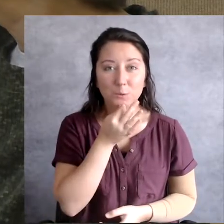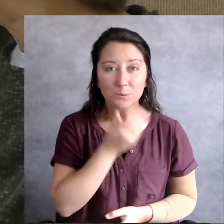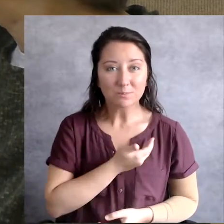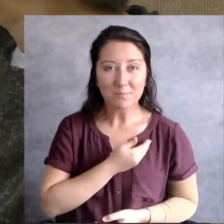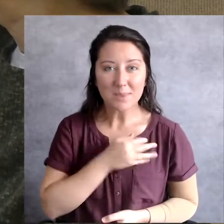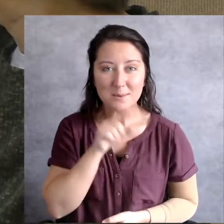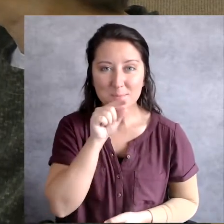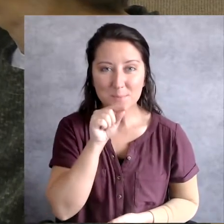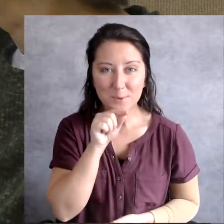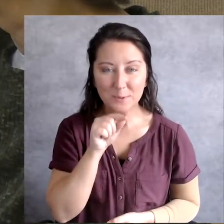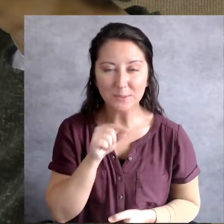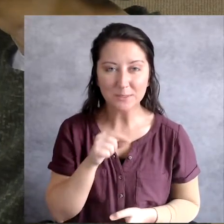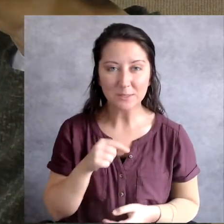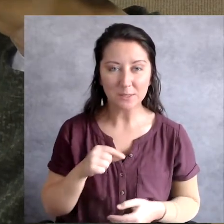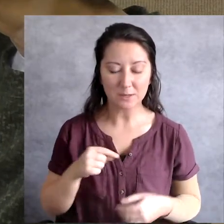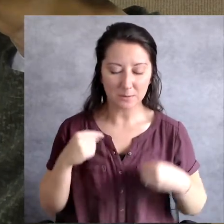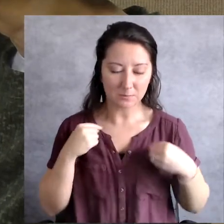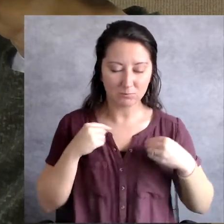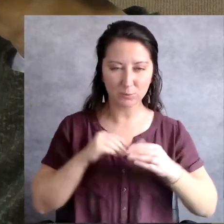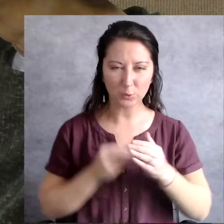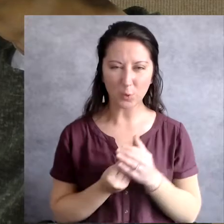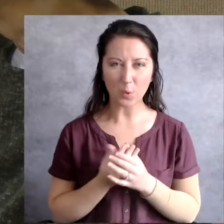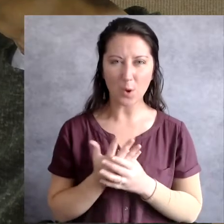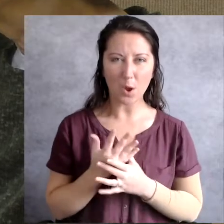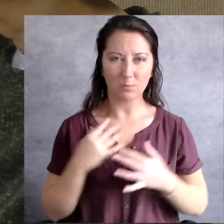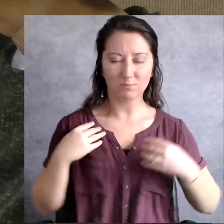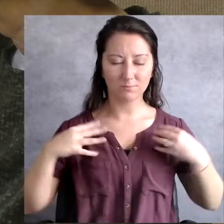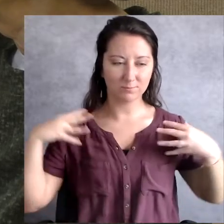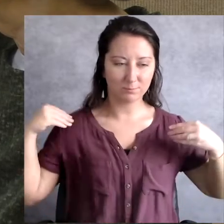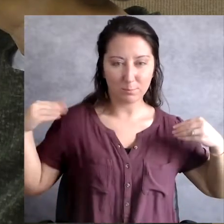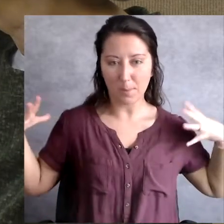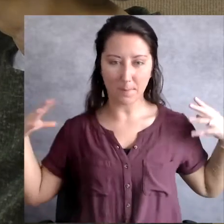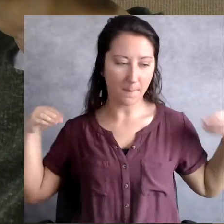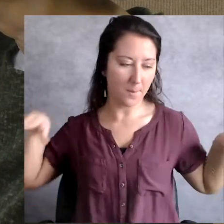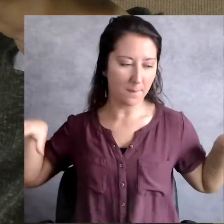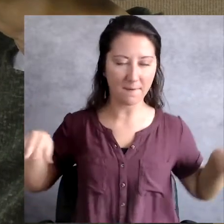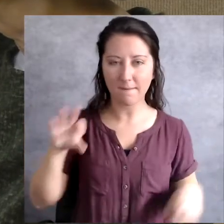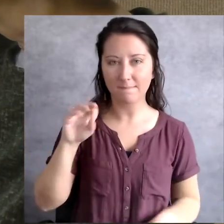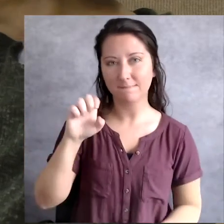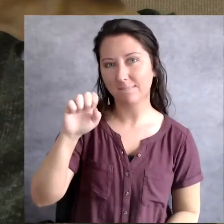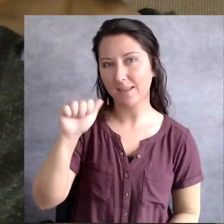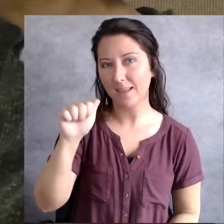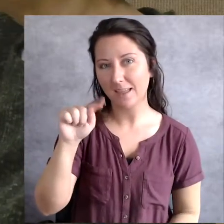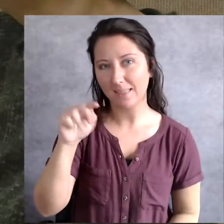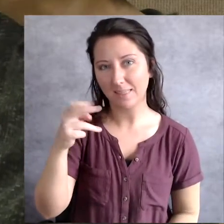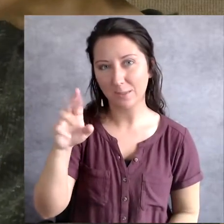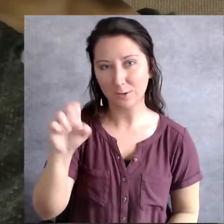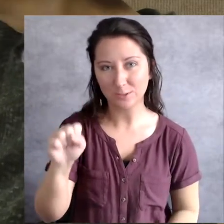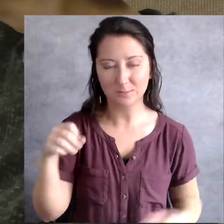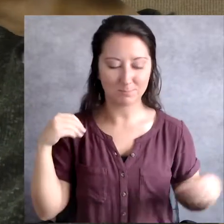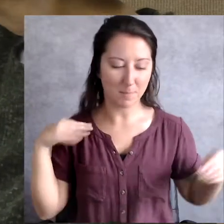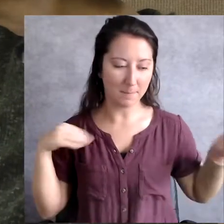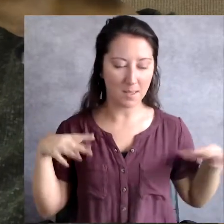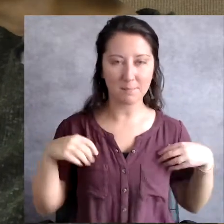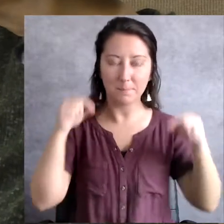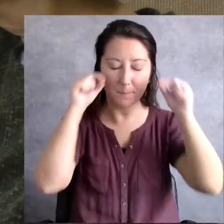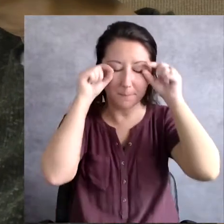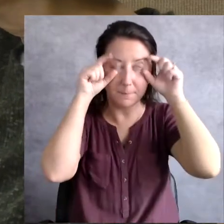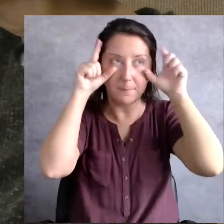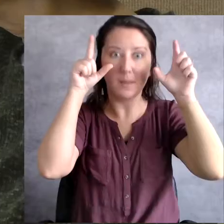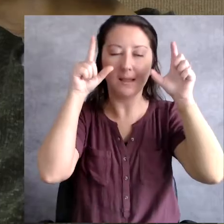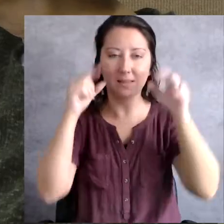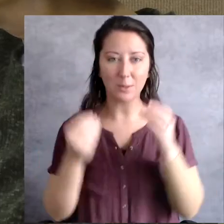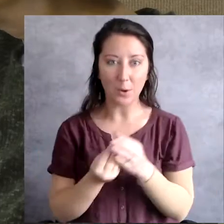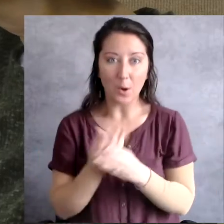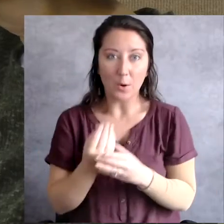Soon the baby birds grow fluffy feathers. They open their eyes and look around. They grow bigger and bigger and bigger